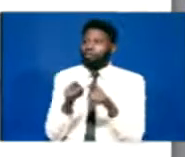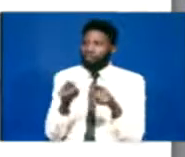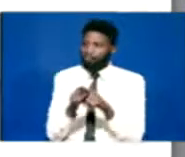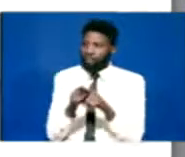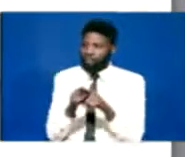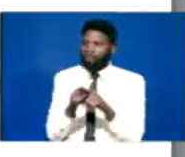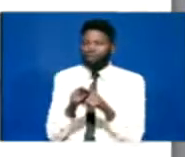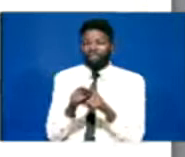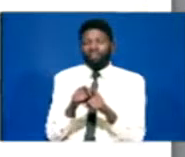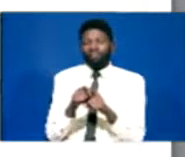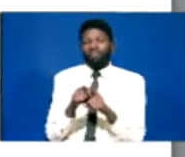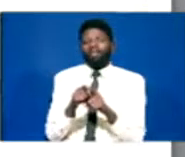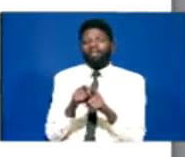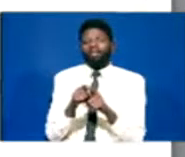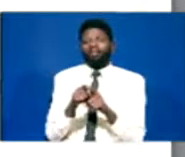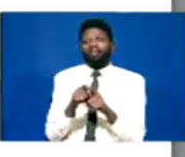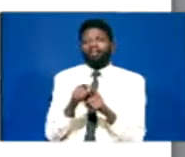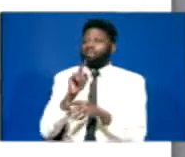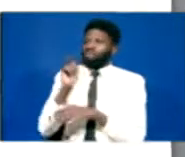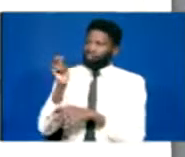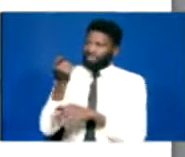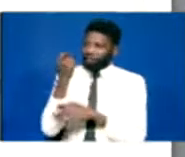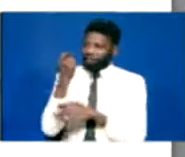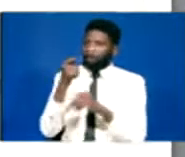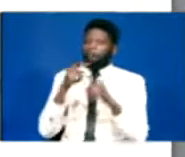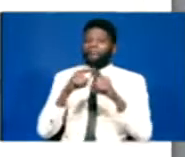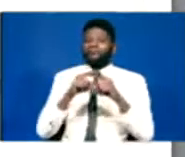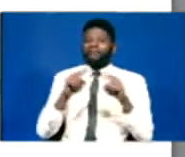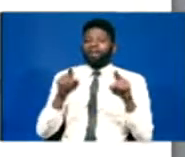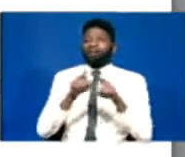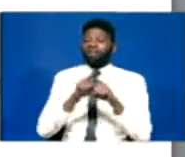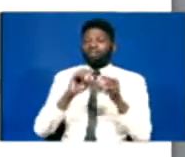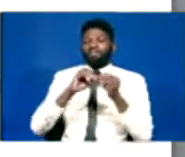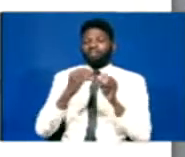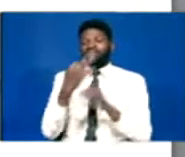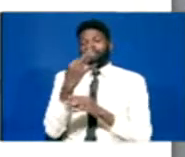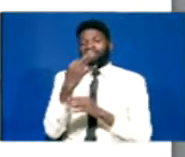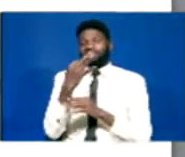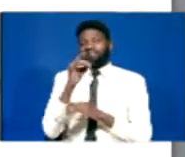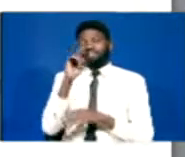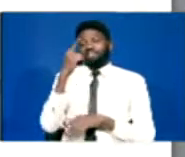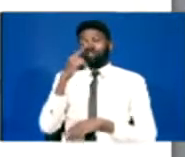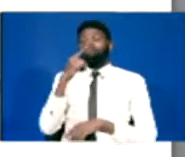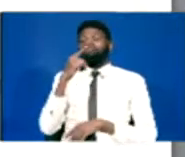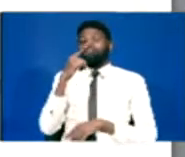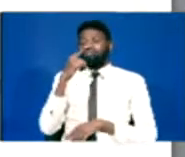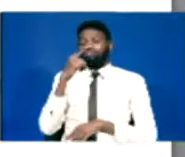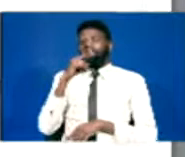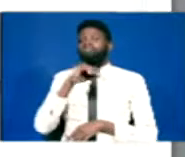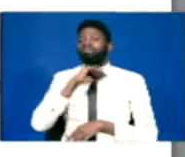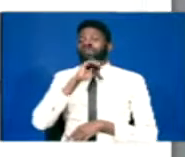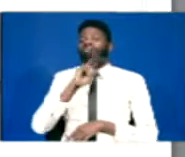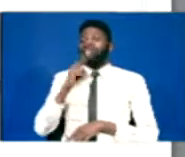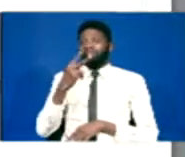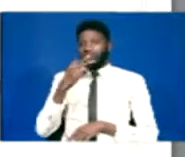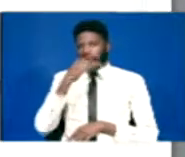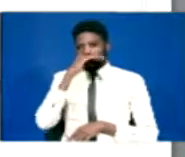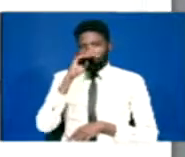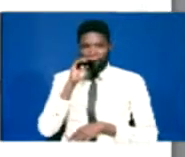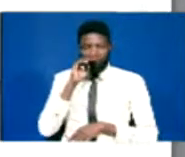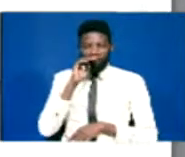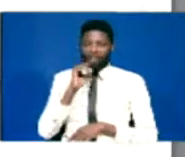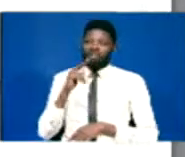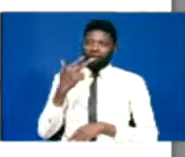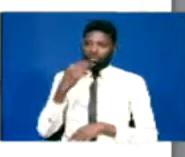his presidential aspirations. However, he came third after Odinga and Musalia Mudavadi. Now, in 2007,